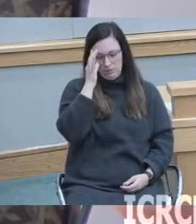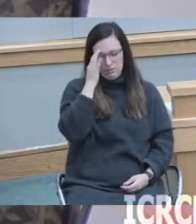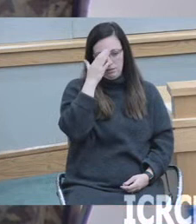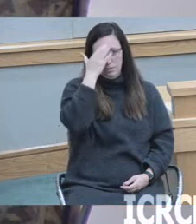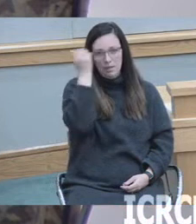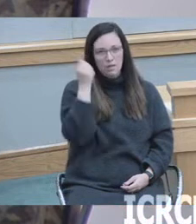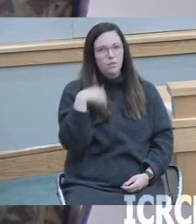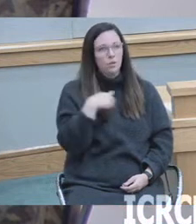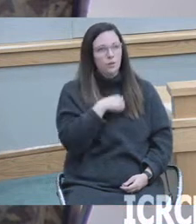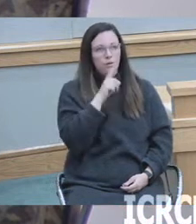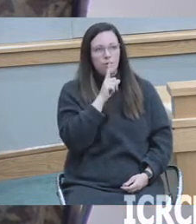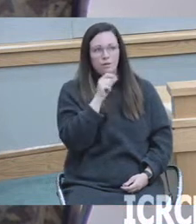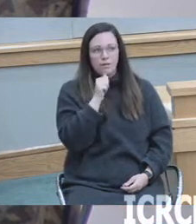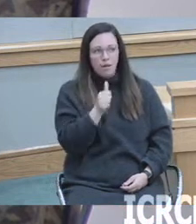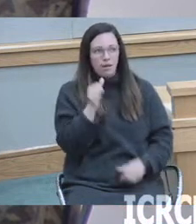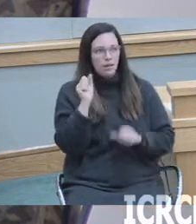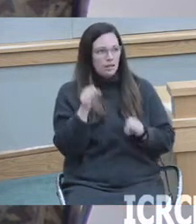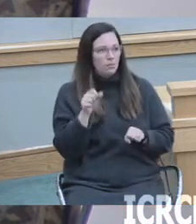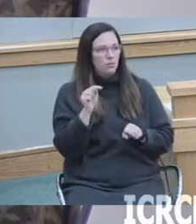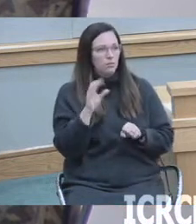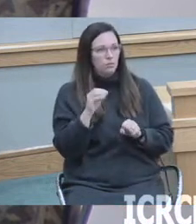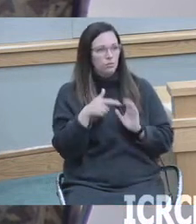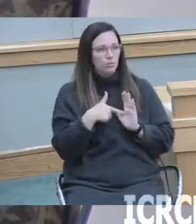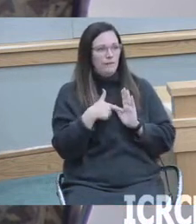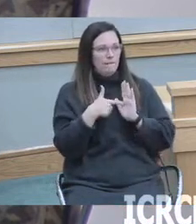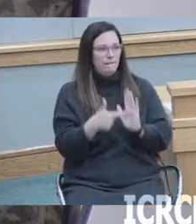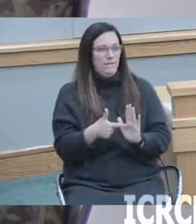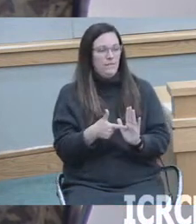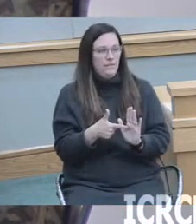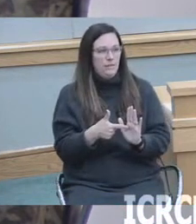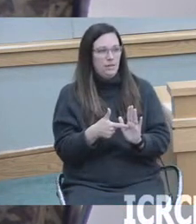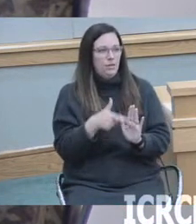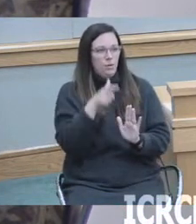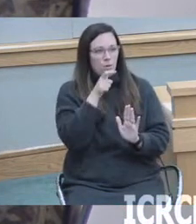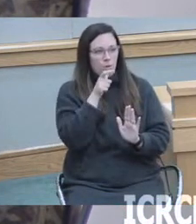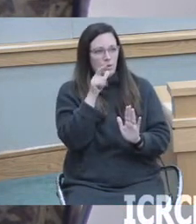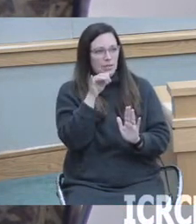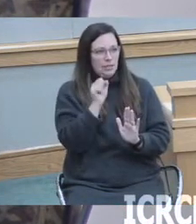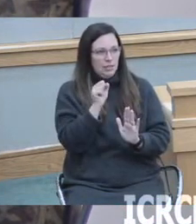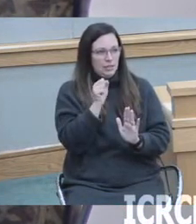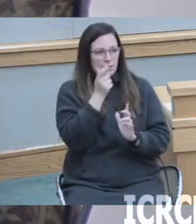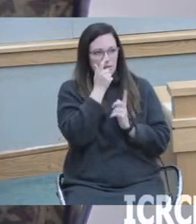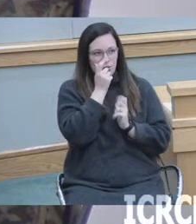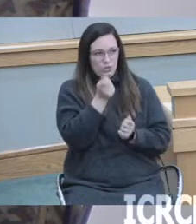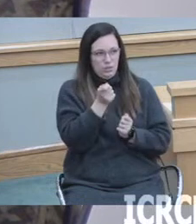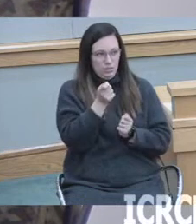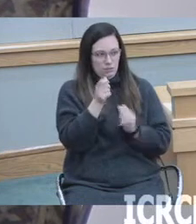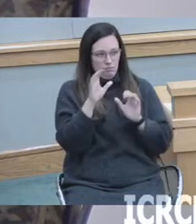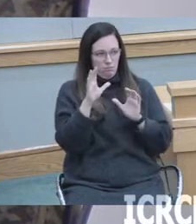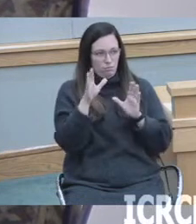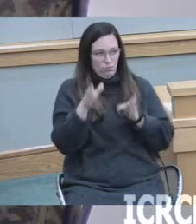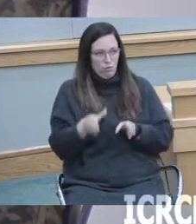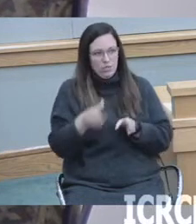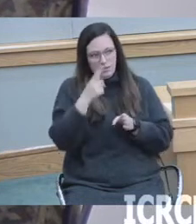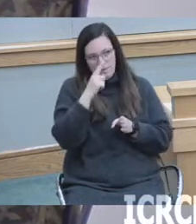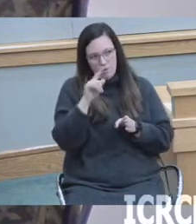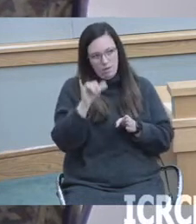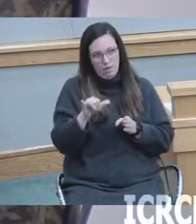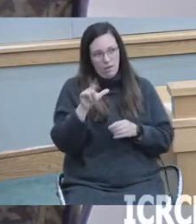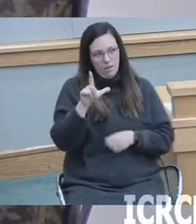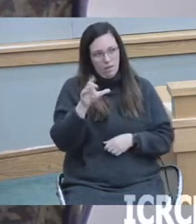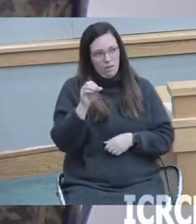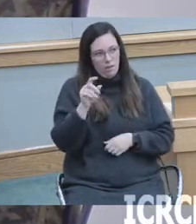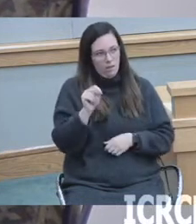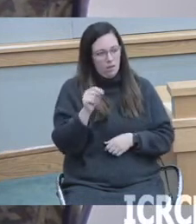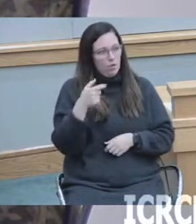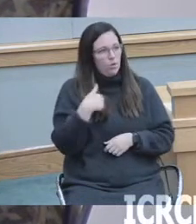Because we are not able to reveal who is the interested party for Lot 4, we